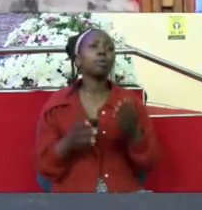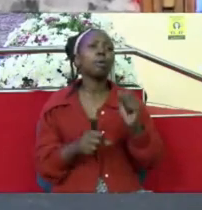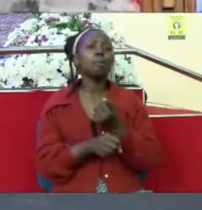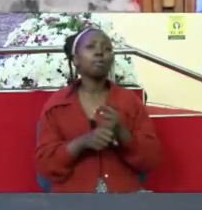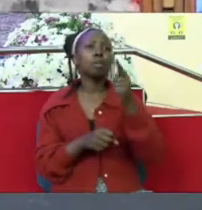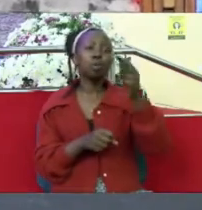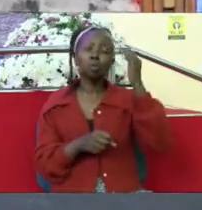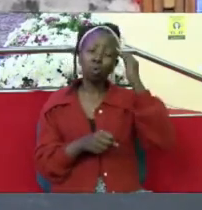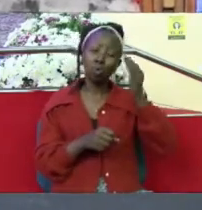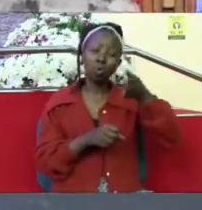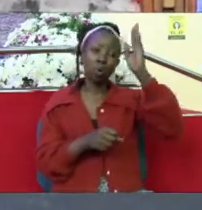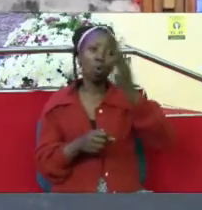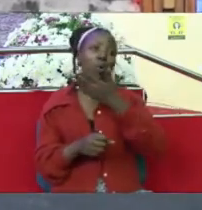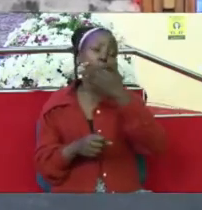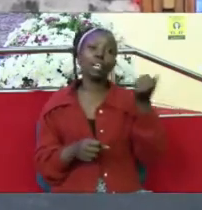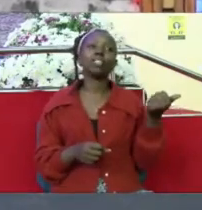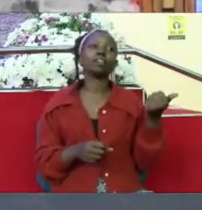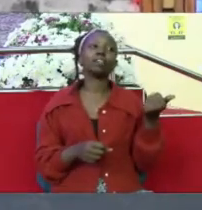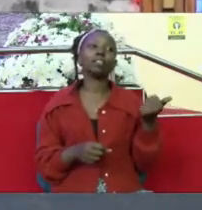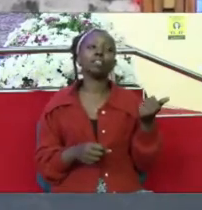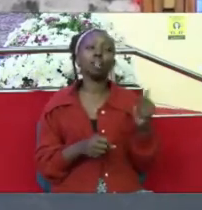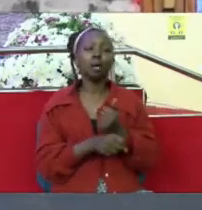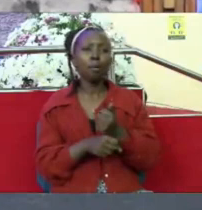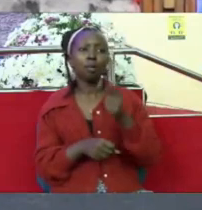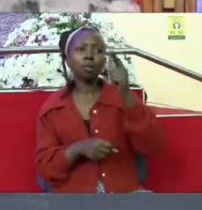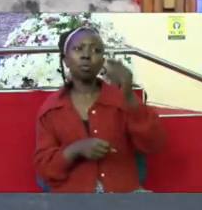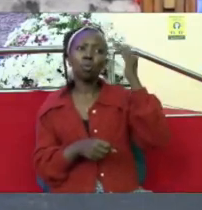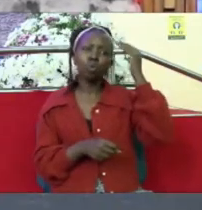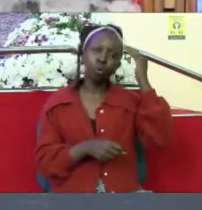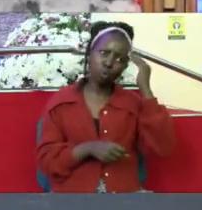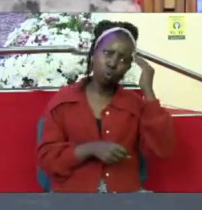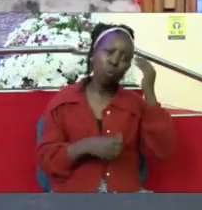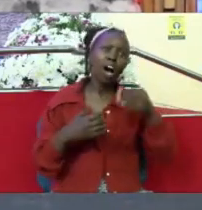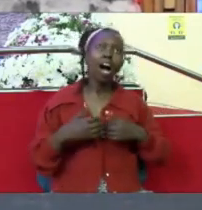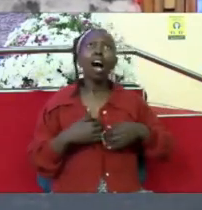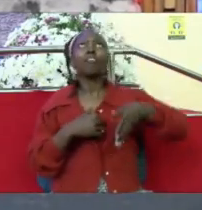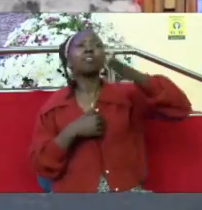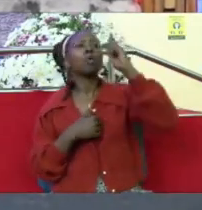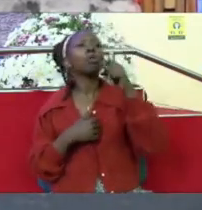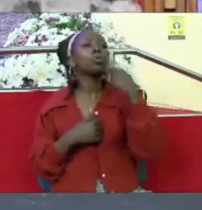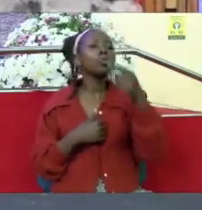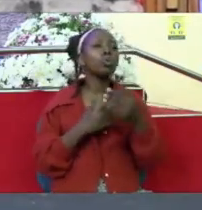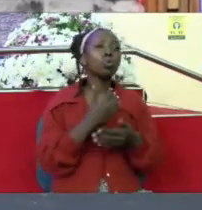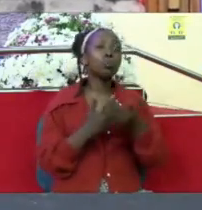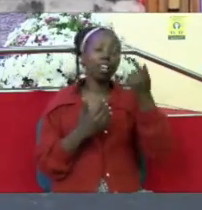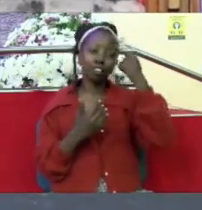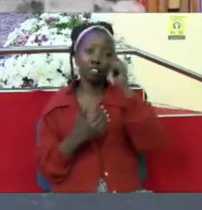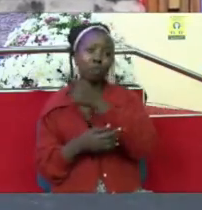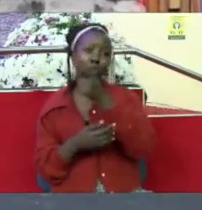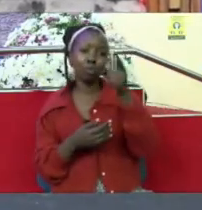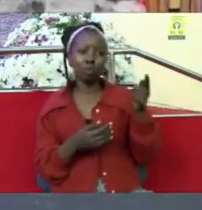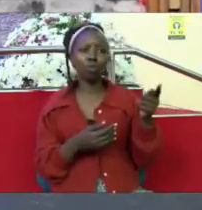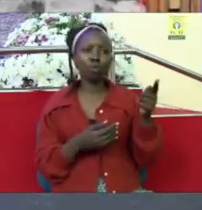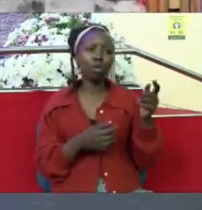better. Wacha ukufanye ukamjue Mungu zaidi. May it cause you to know there is a God who cares for you. Ikakufanye ukajue kuna Mungu ambaye anajali. May it cause you